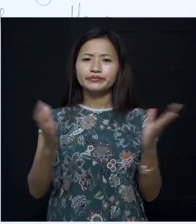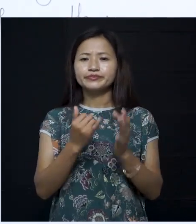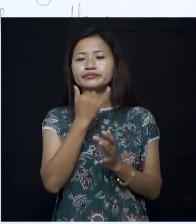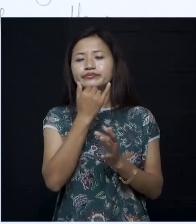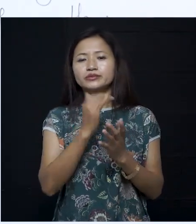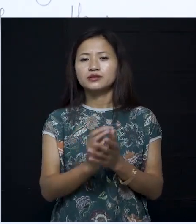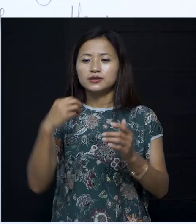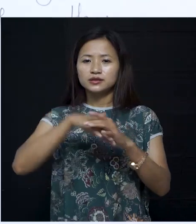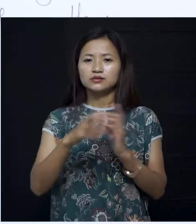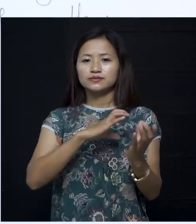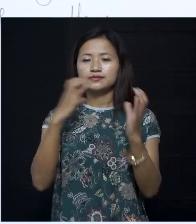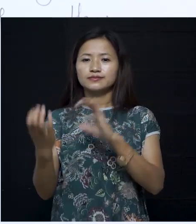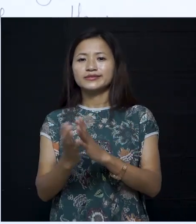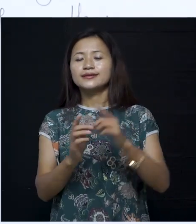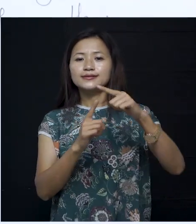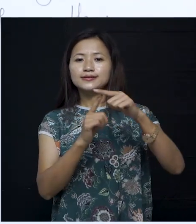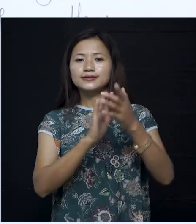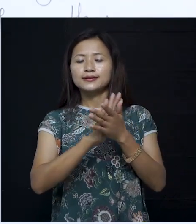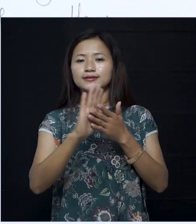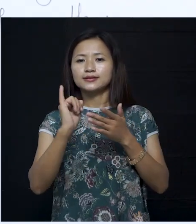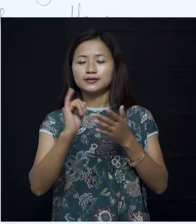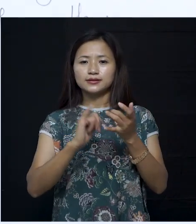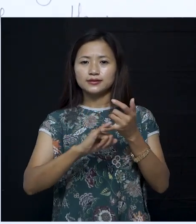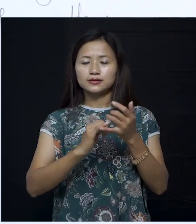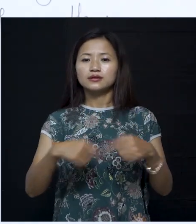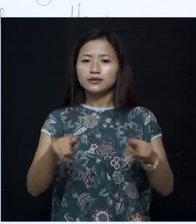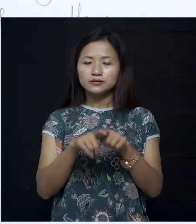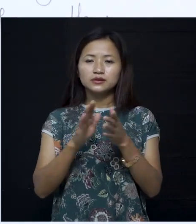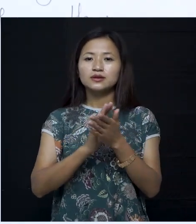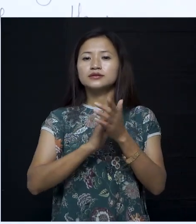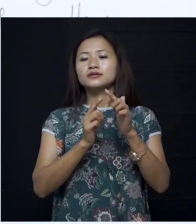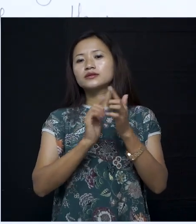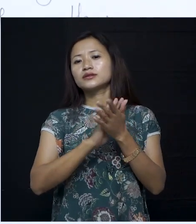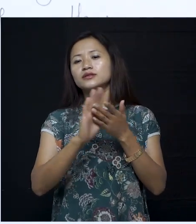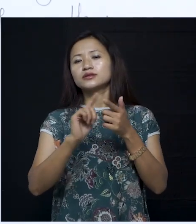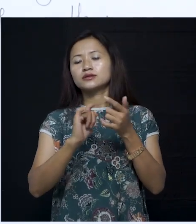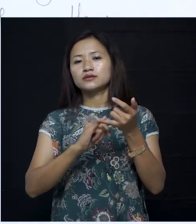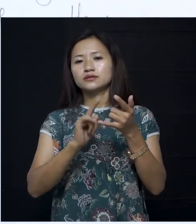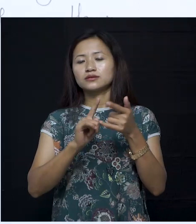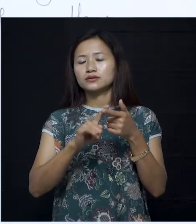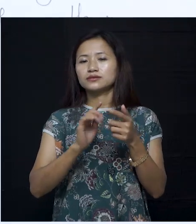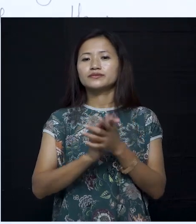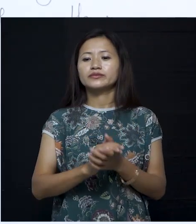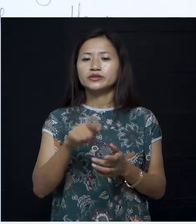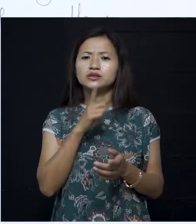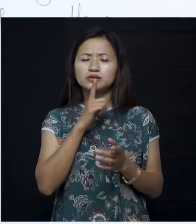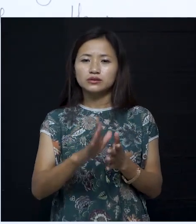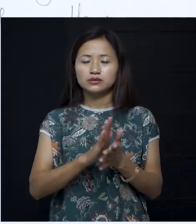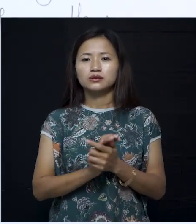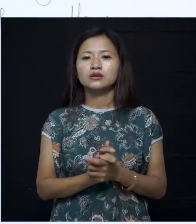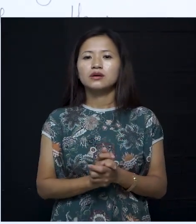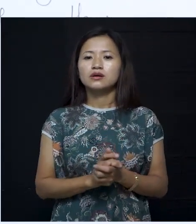an interchange of THIS and THESE. That is why I'm explaining again. So please make sure that